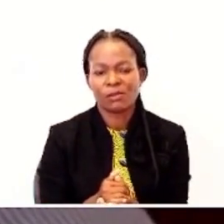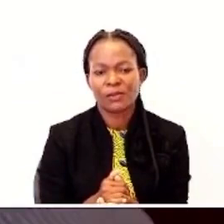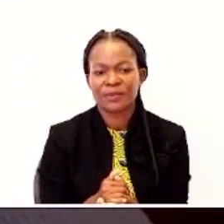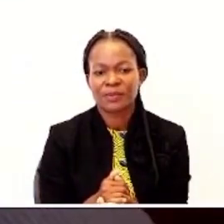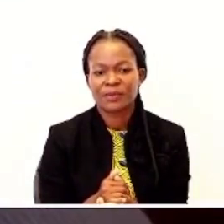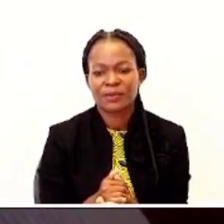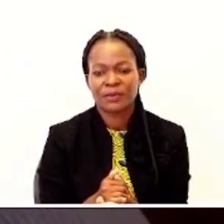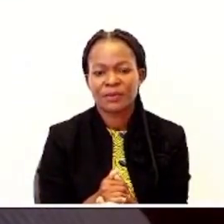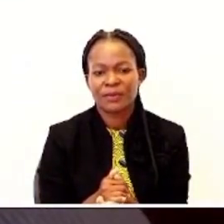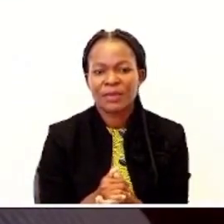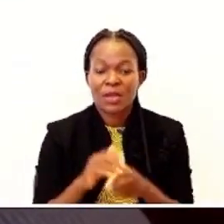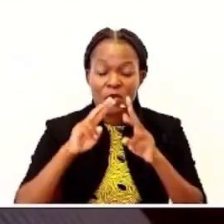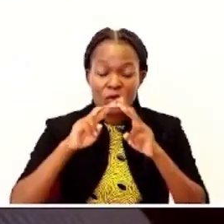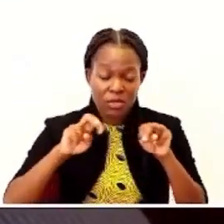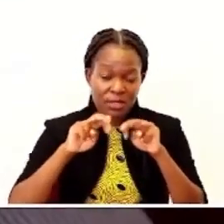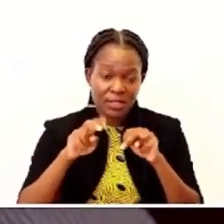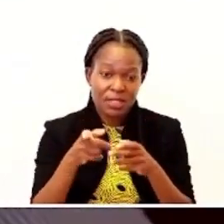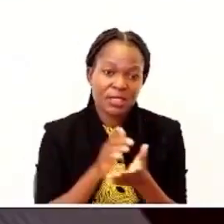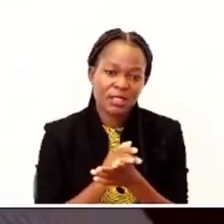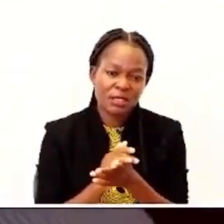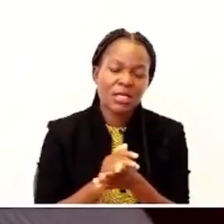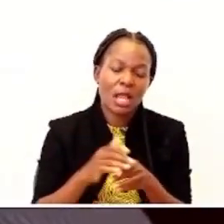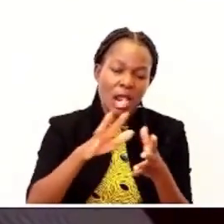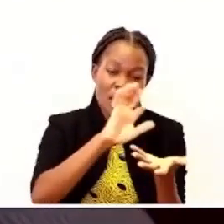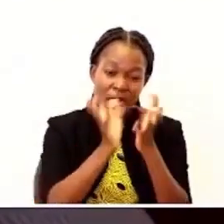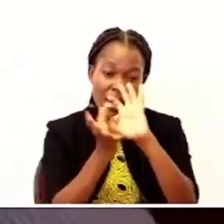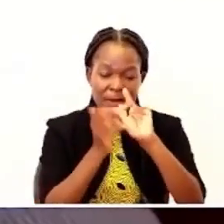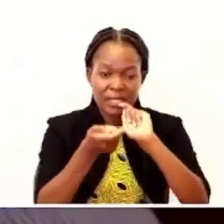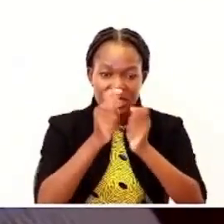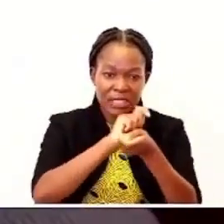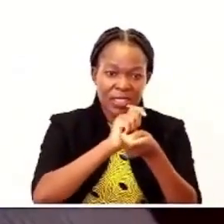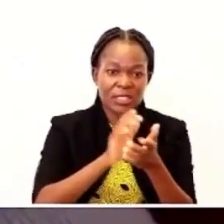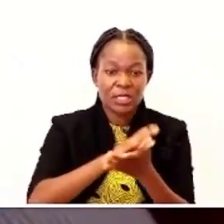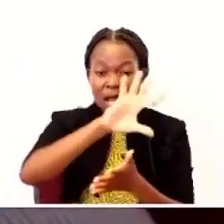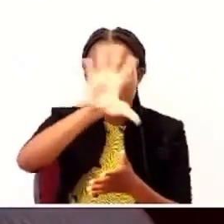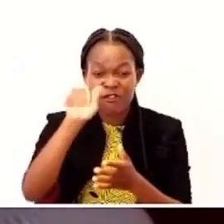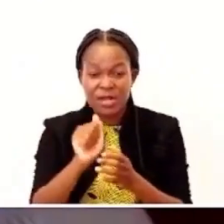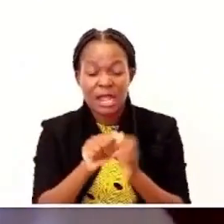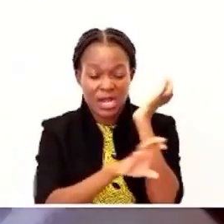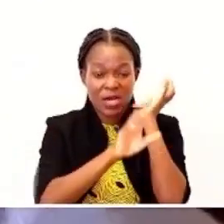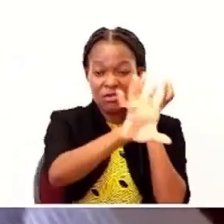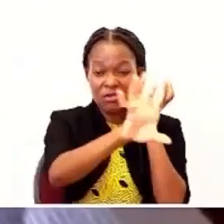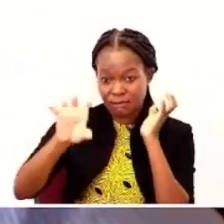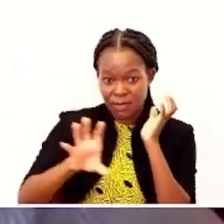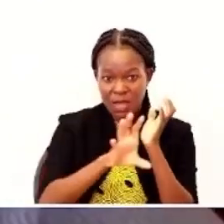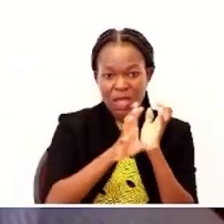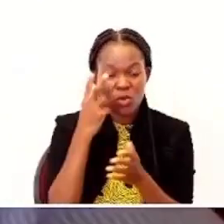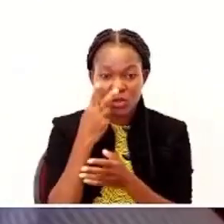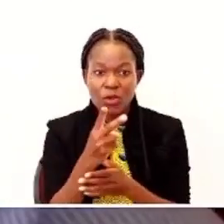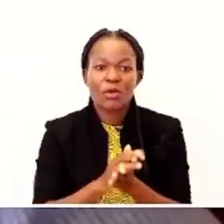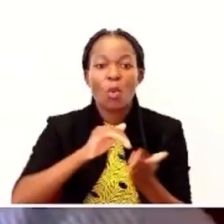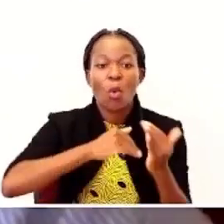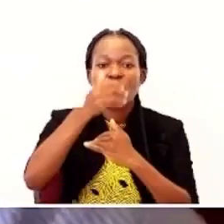the research on climate change on the African continent, over 90% of it